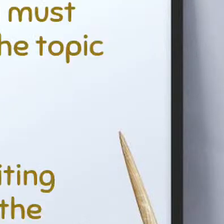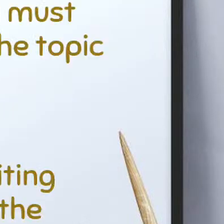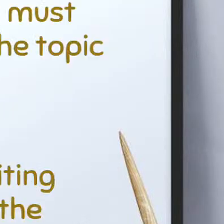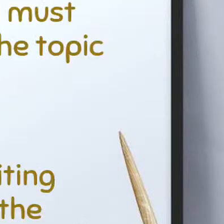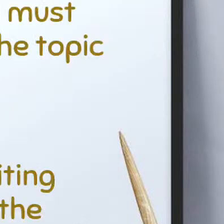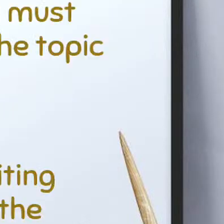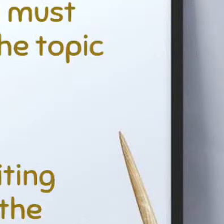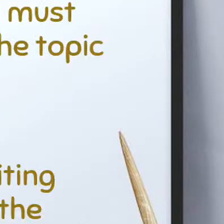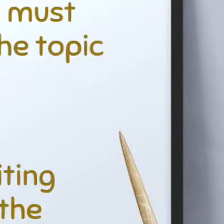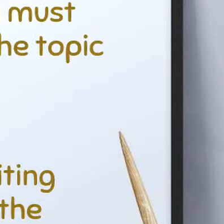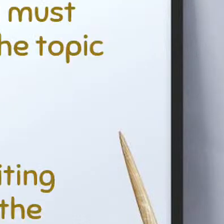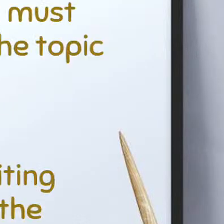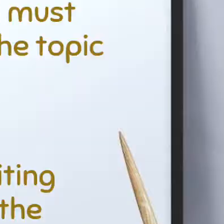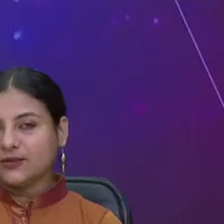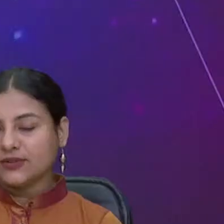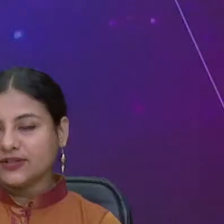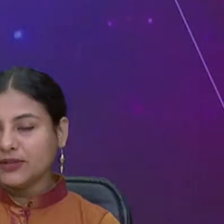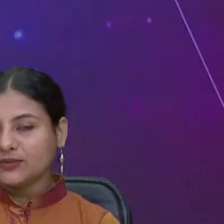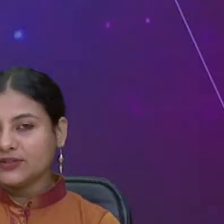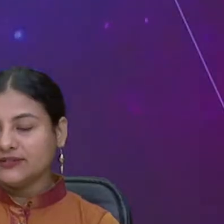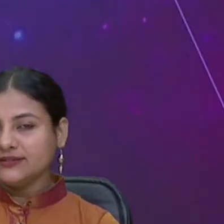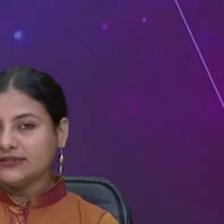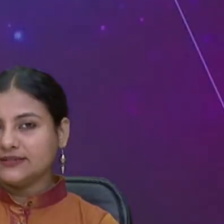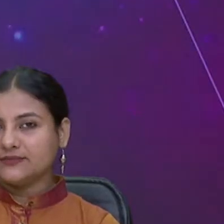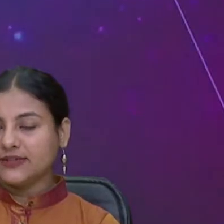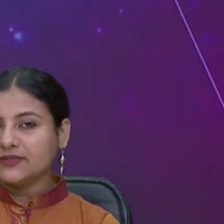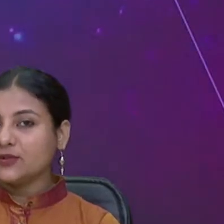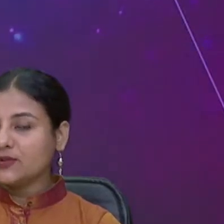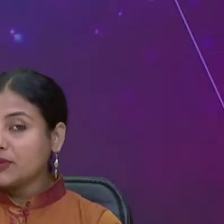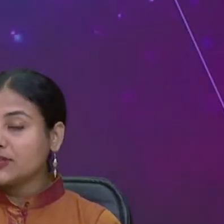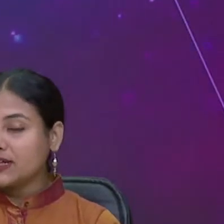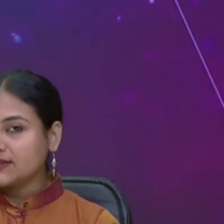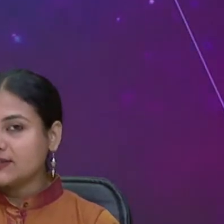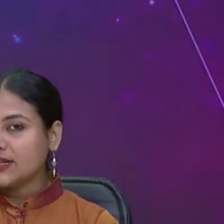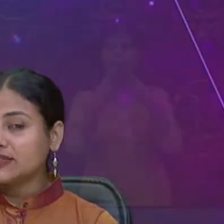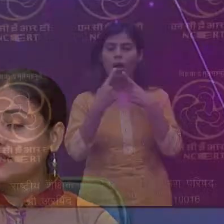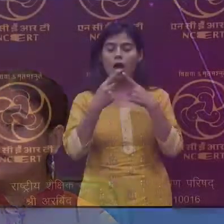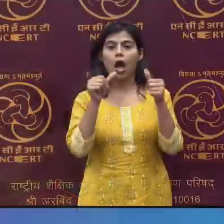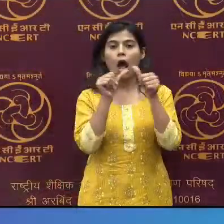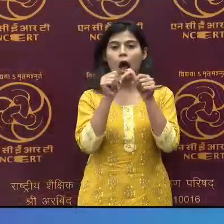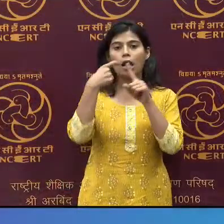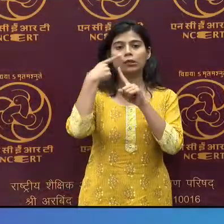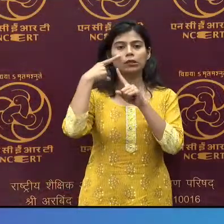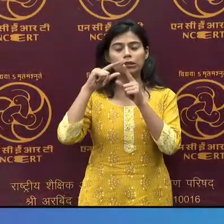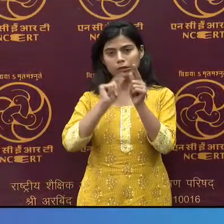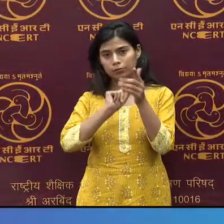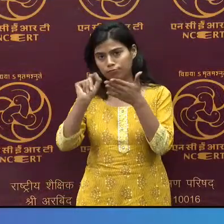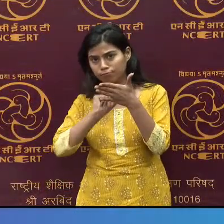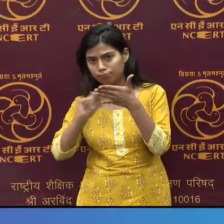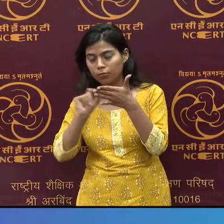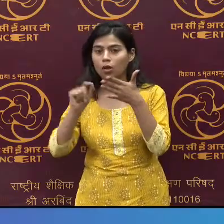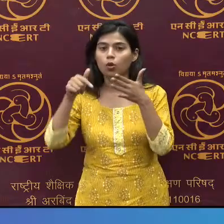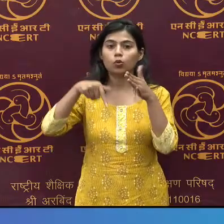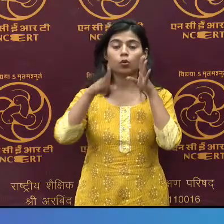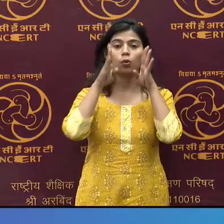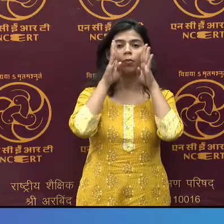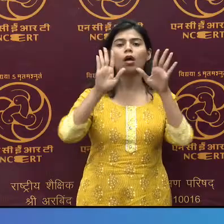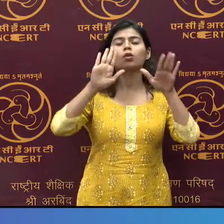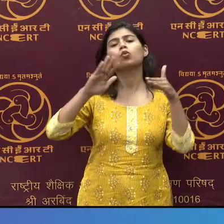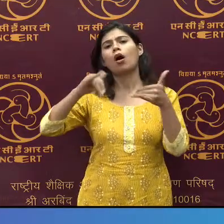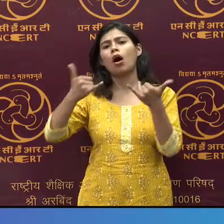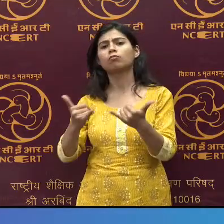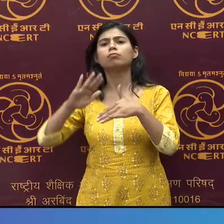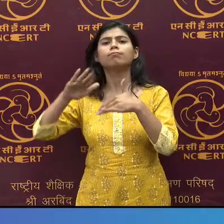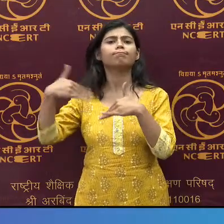So I think. So what else are we talking about here? When we talk about article writing, there are so many things that we need to pay attention to. What's next,